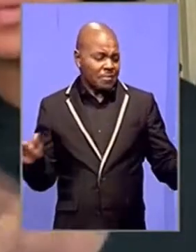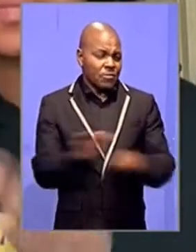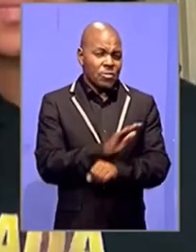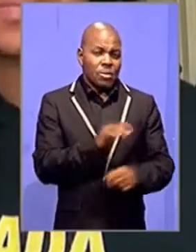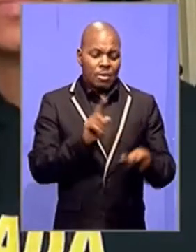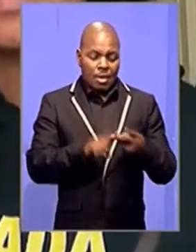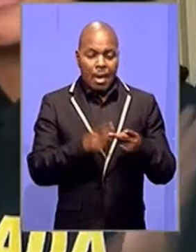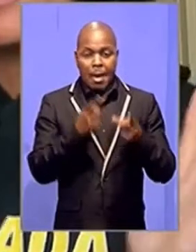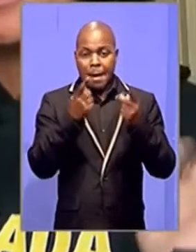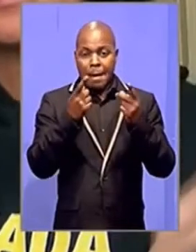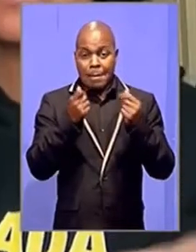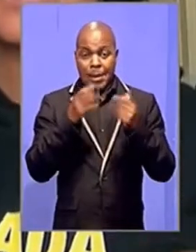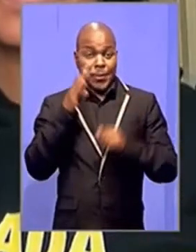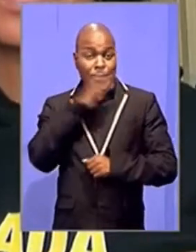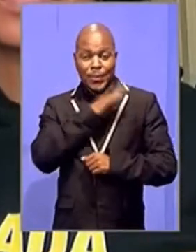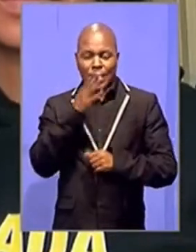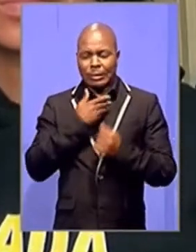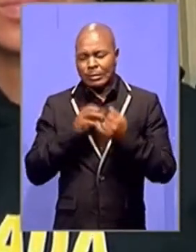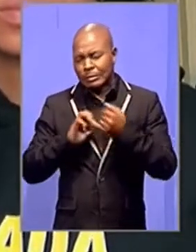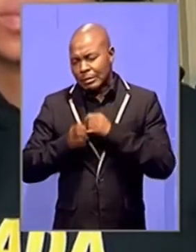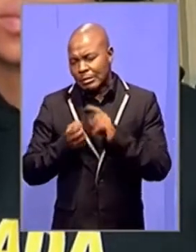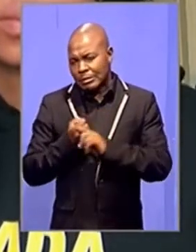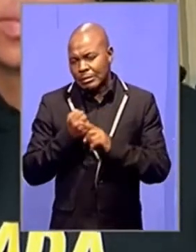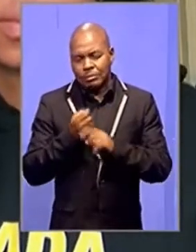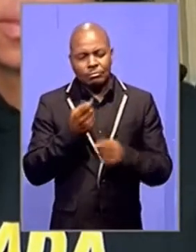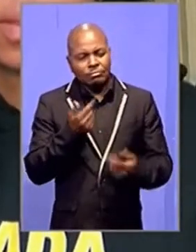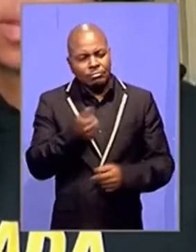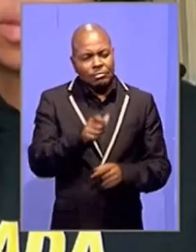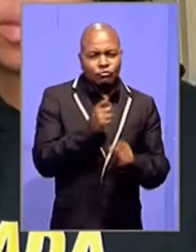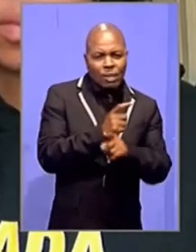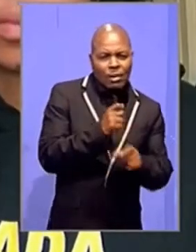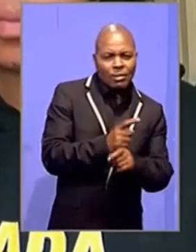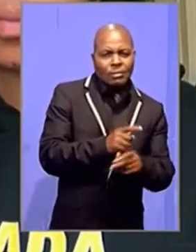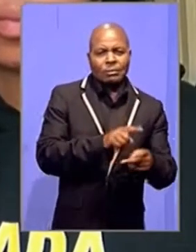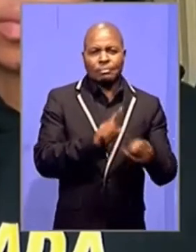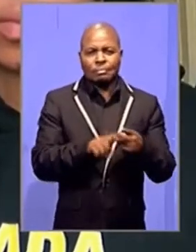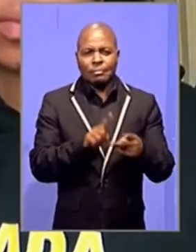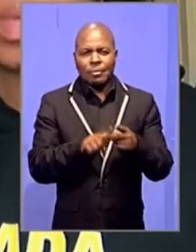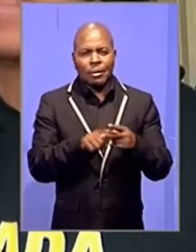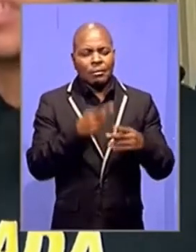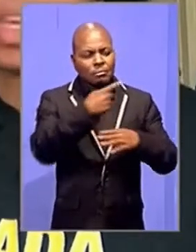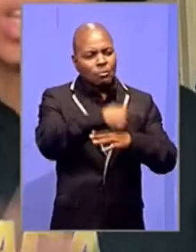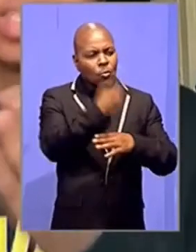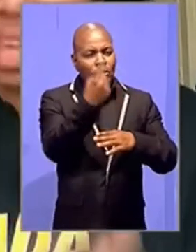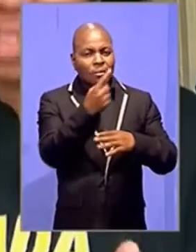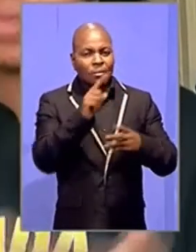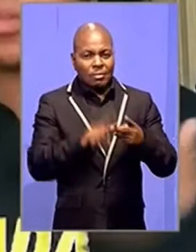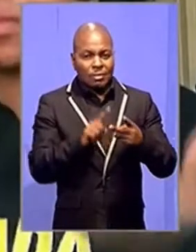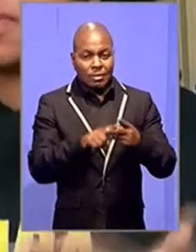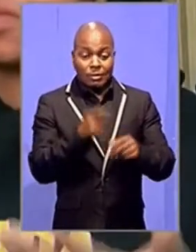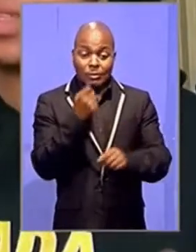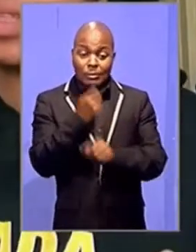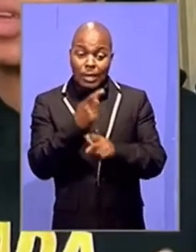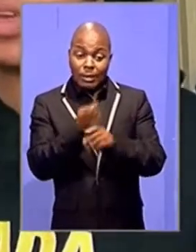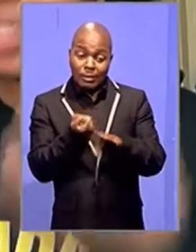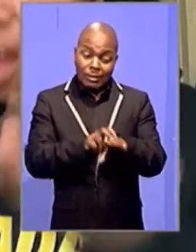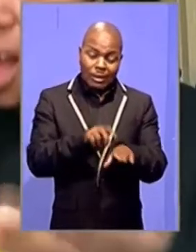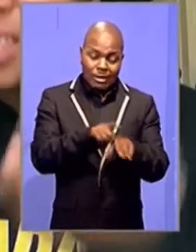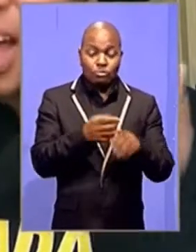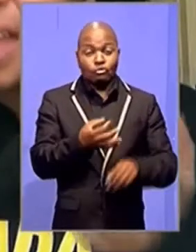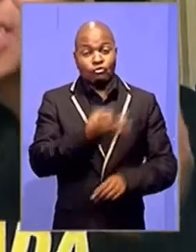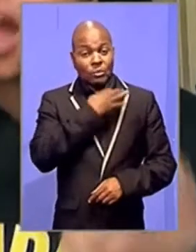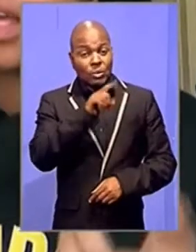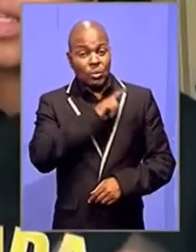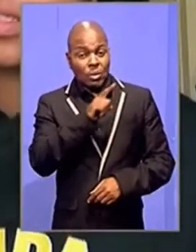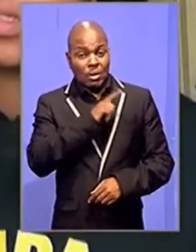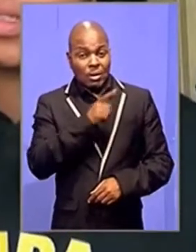had no money. We had to hustle for money to try and get taxis to get to the border. Even taking a taxi was very risky because cars